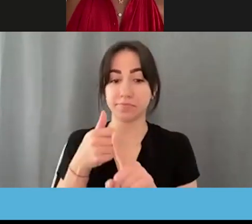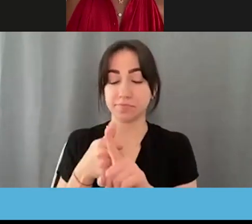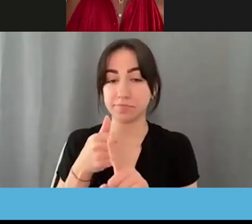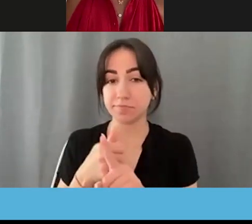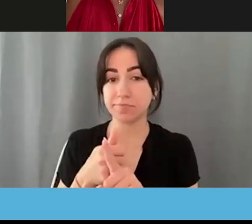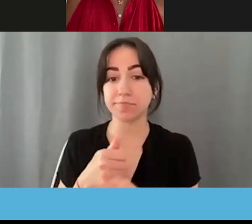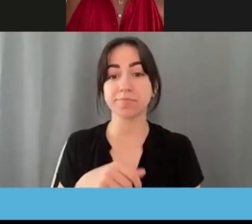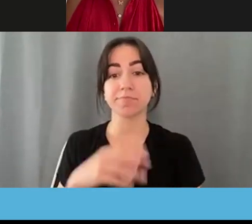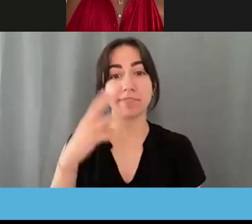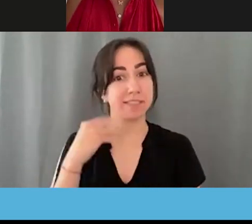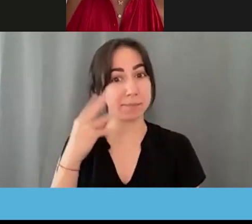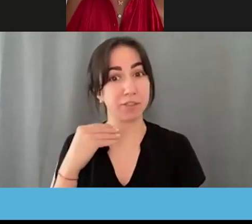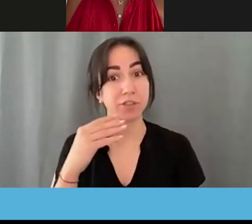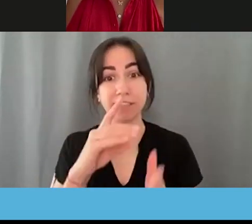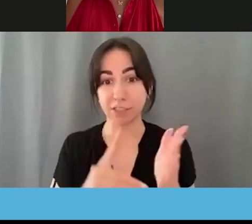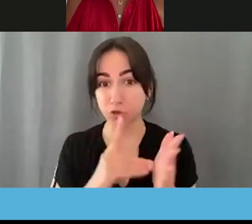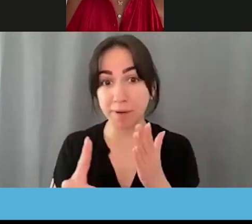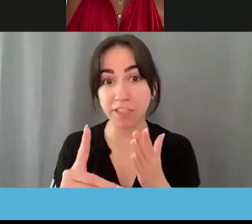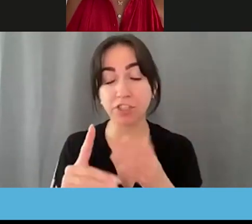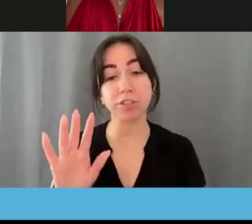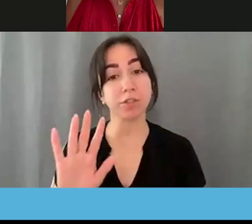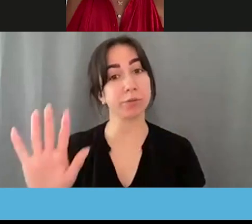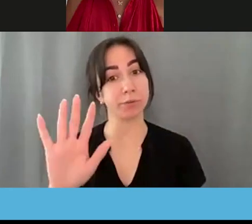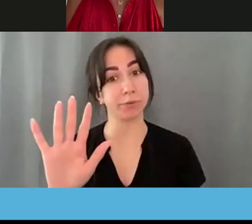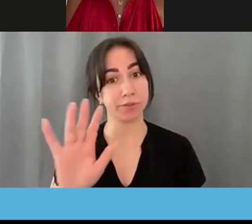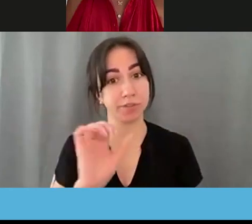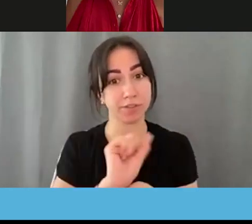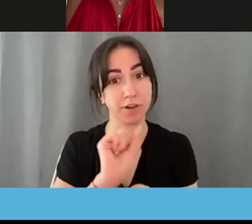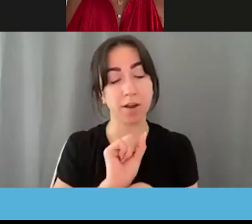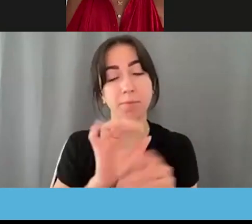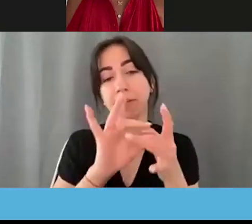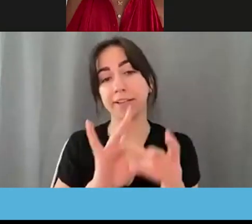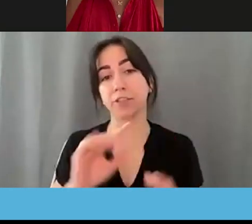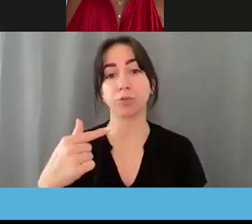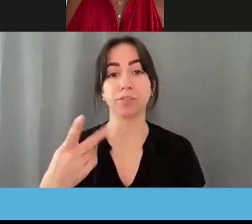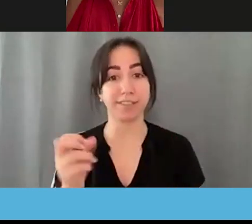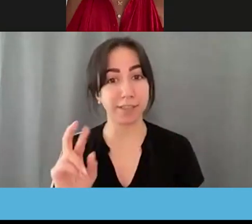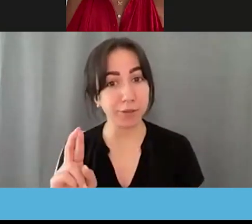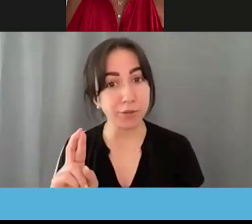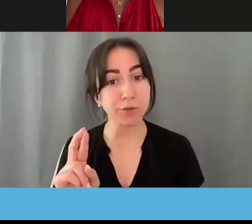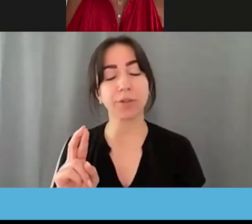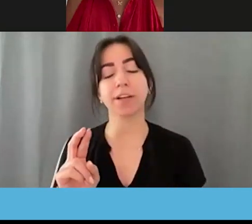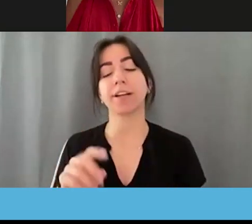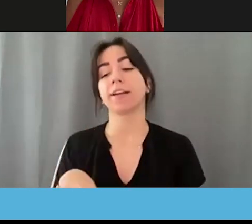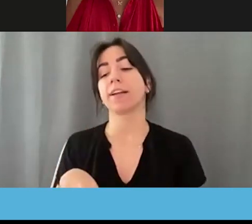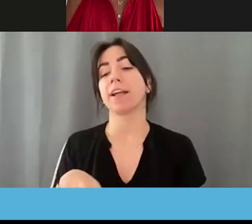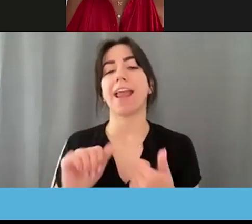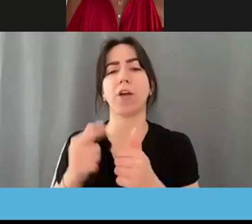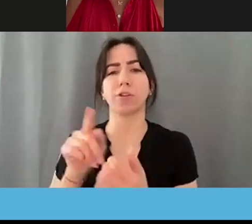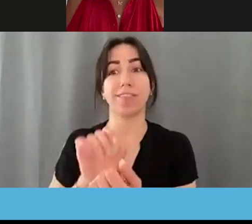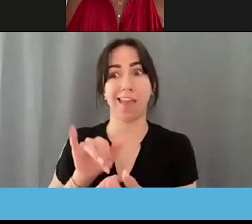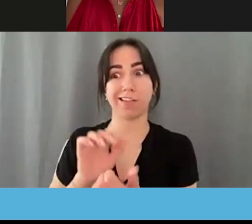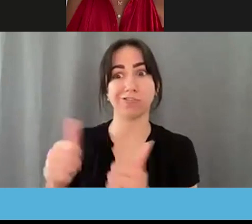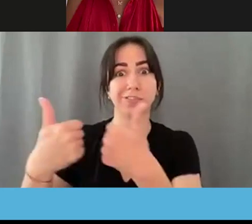faced discrimination in your lifetime based on your gender? And how did you overcome it